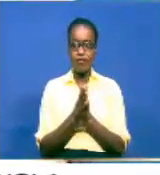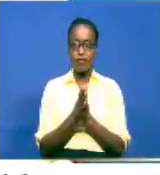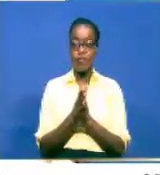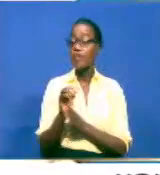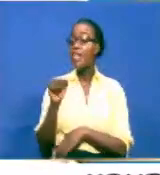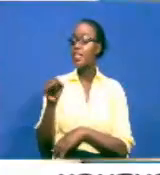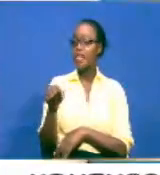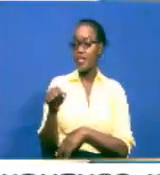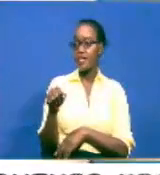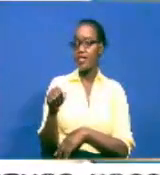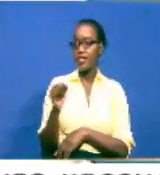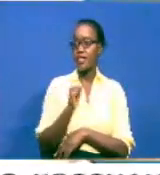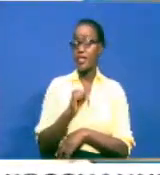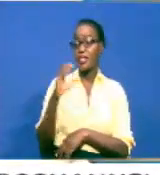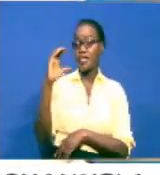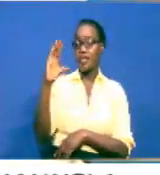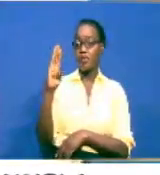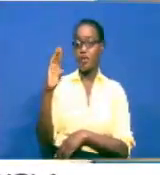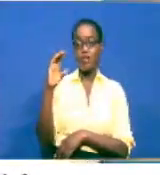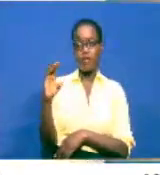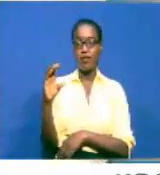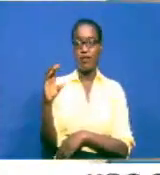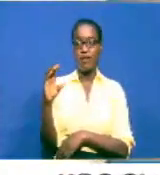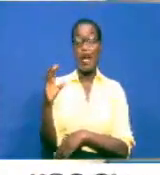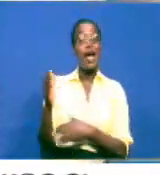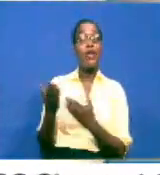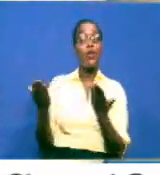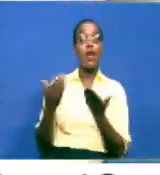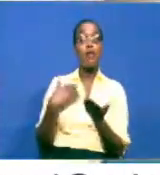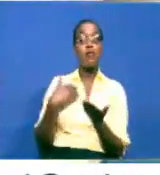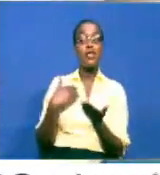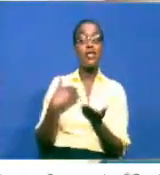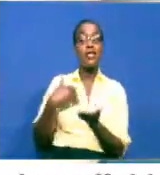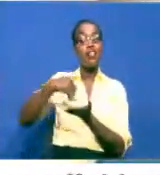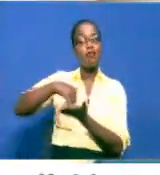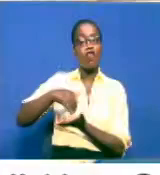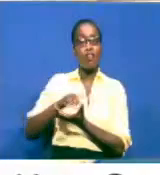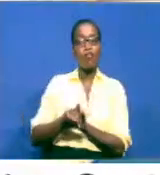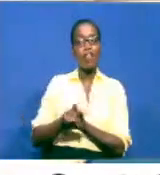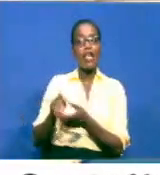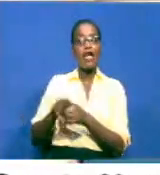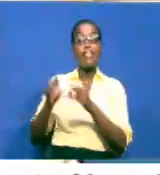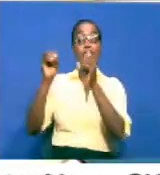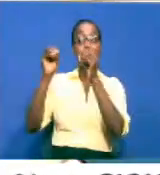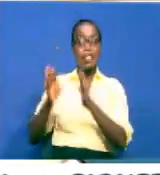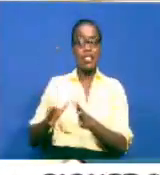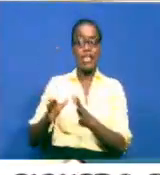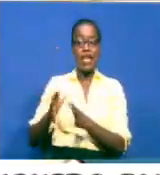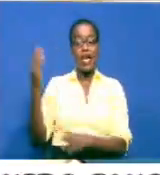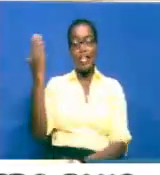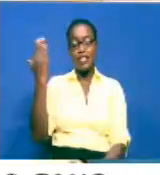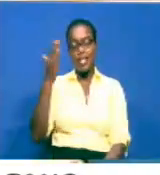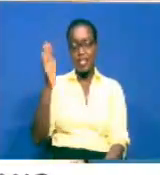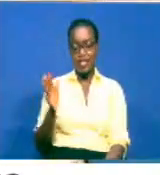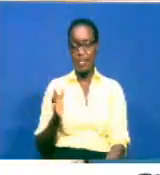that when it comes to the CBC, mm-hmm. and where I sit, mm-hmm. as a teacher and as a lecturer,